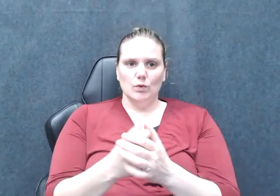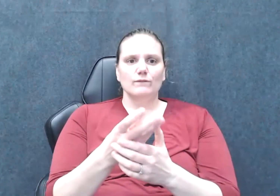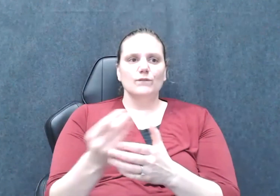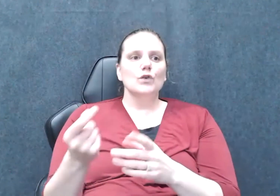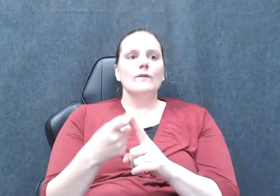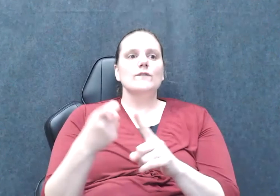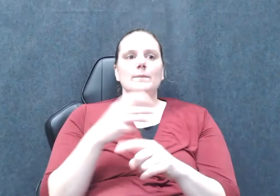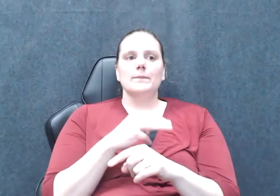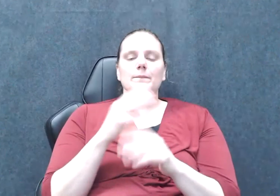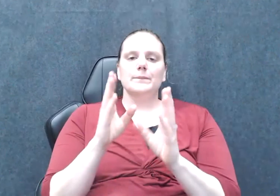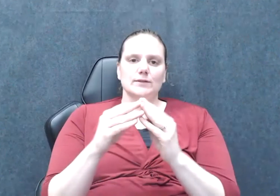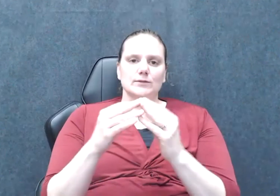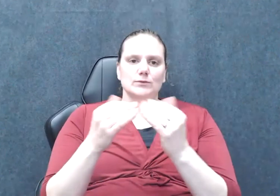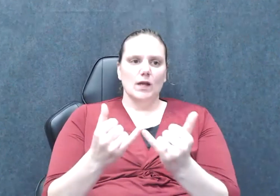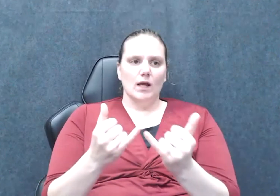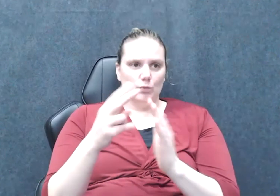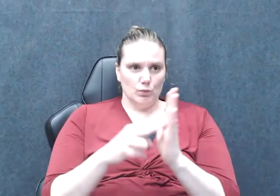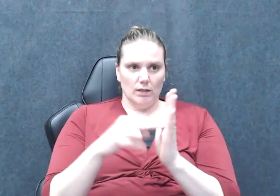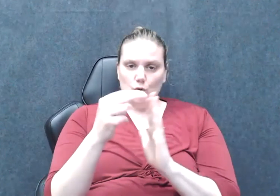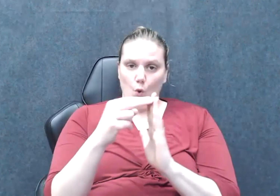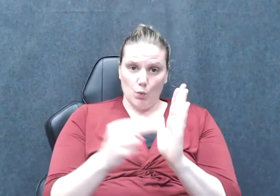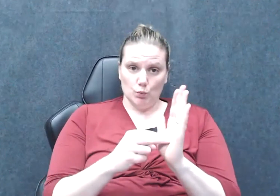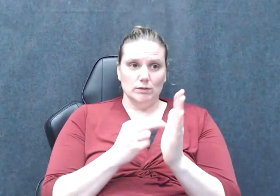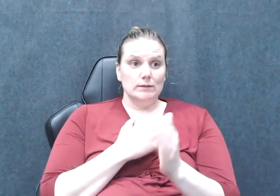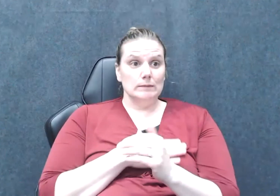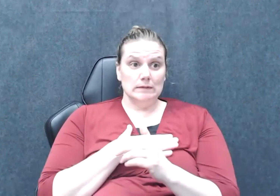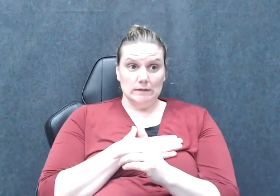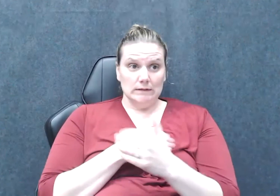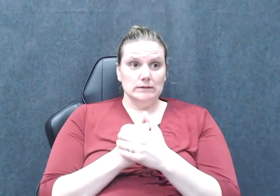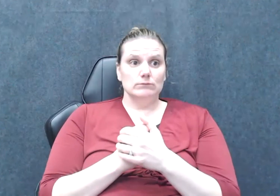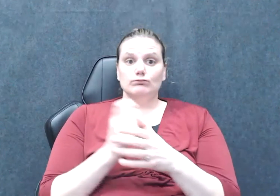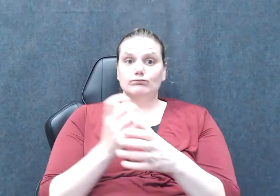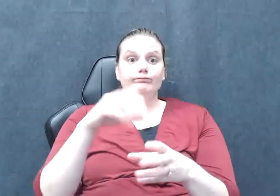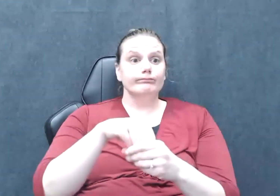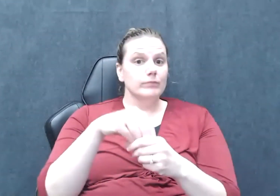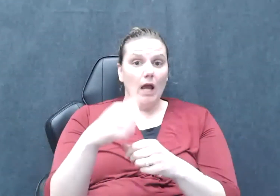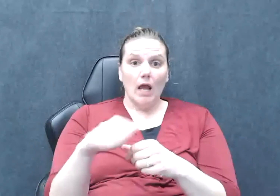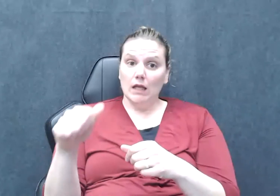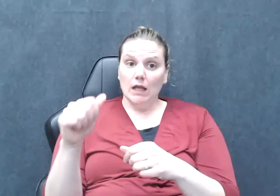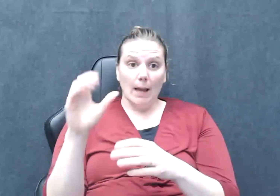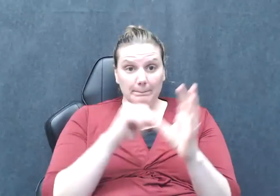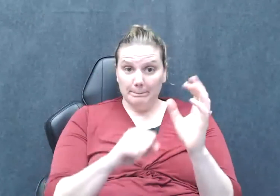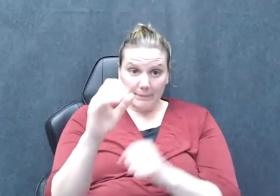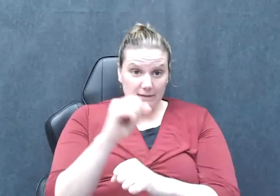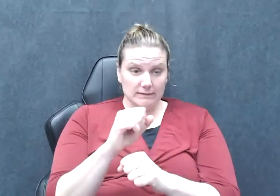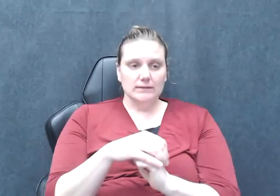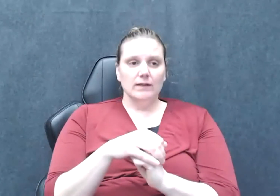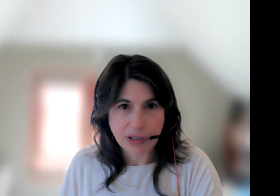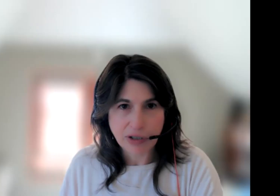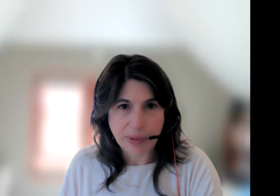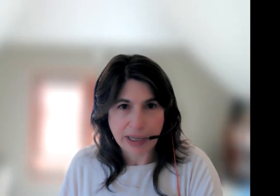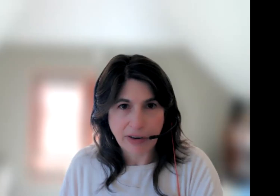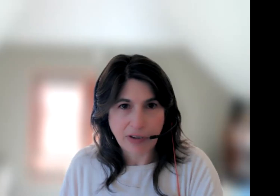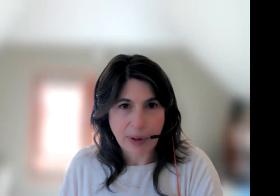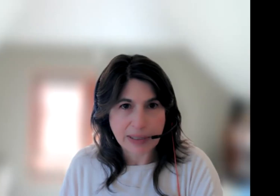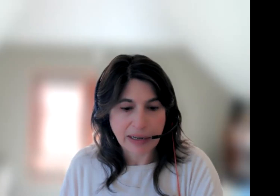today. Nicola, I'm going to read through my notes here, and please jump in if there's anything I missed. First and foremost,